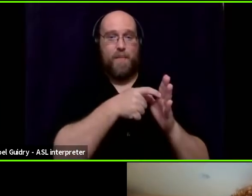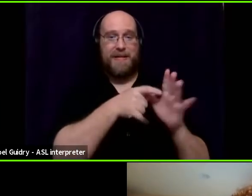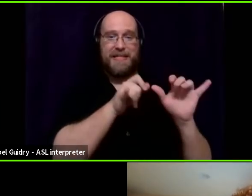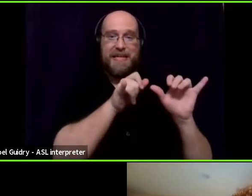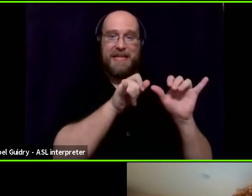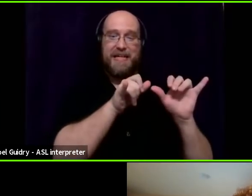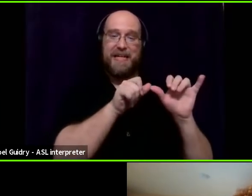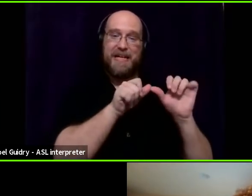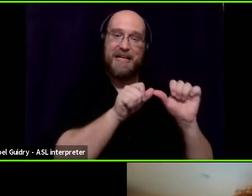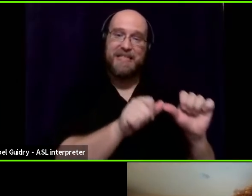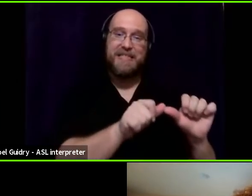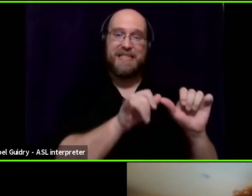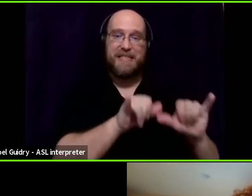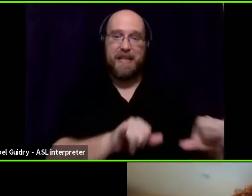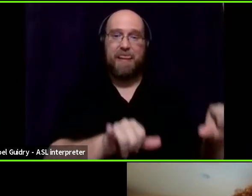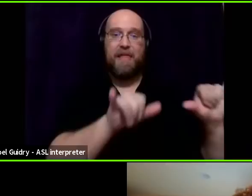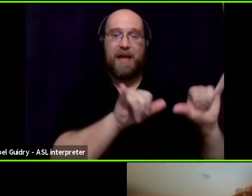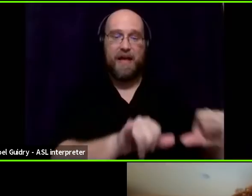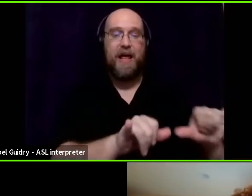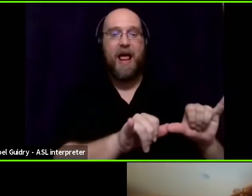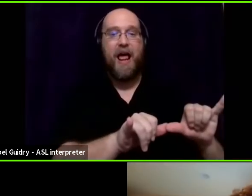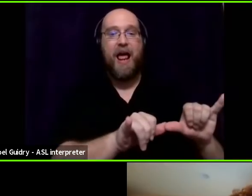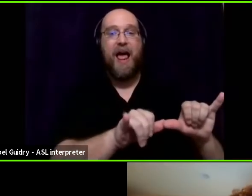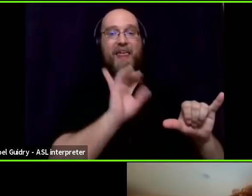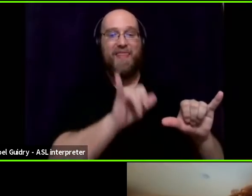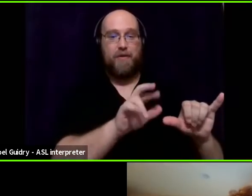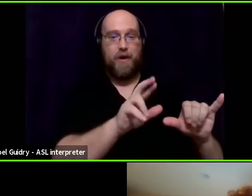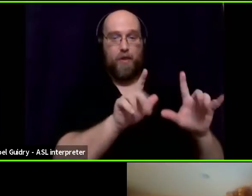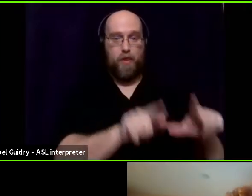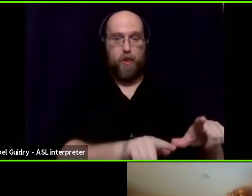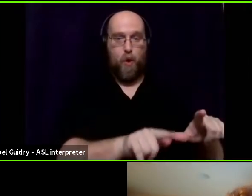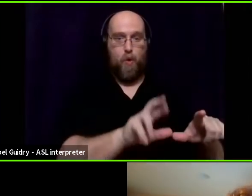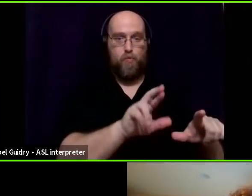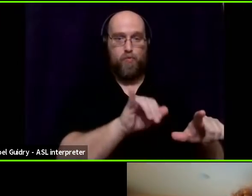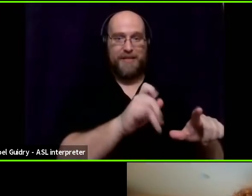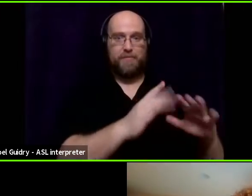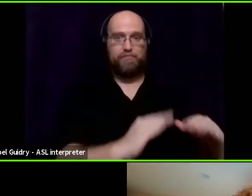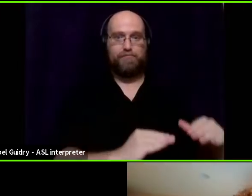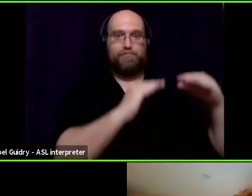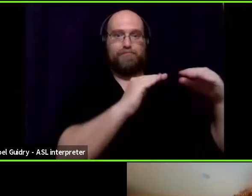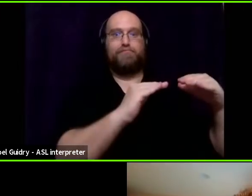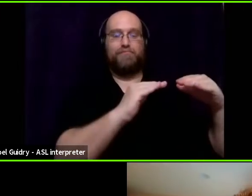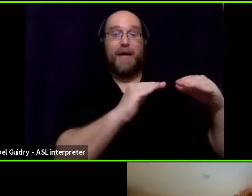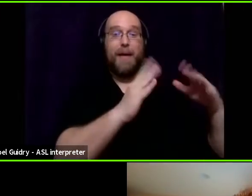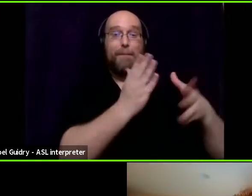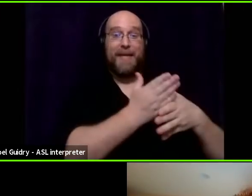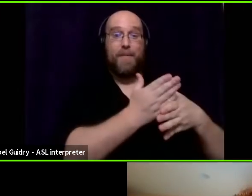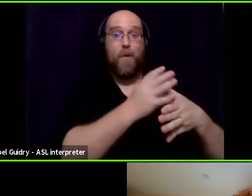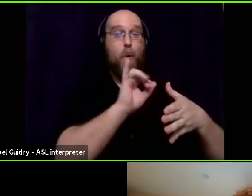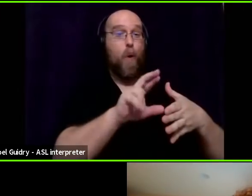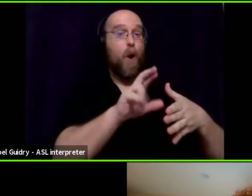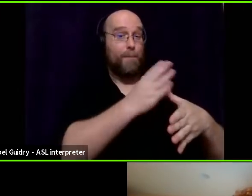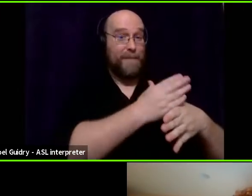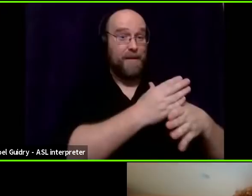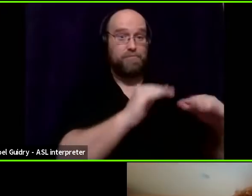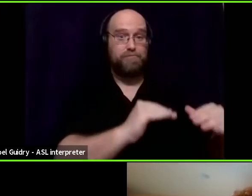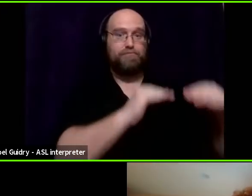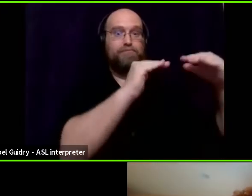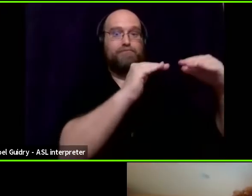in a medium risk as opposed to a low risk, or even medium could move to a high if you